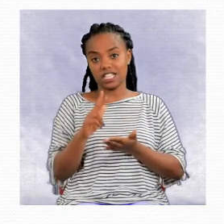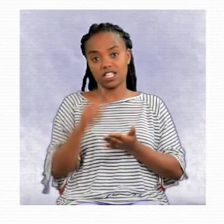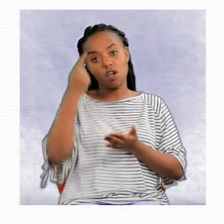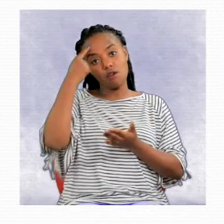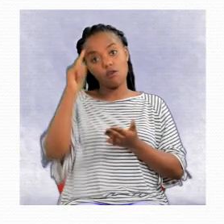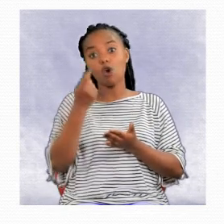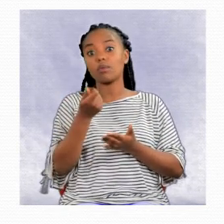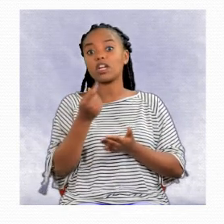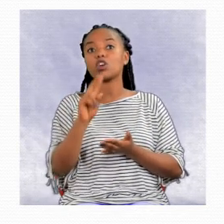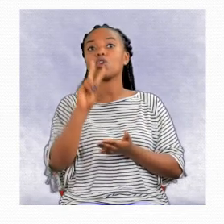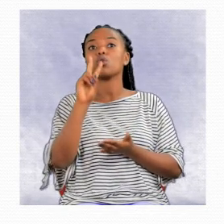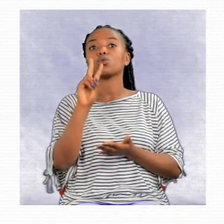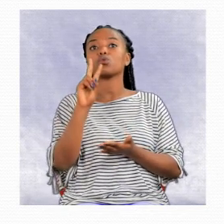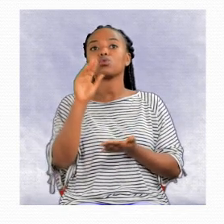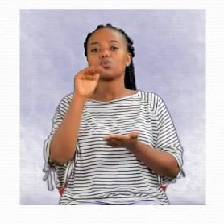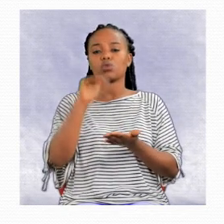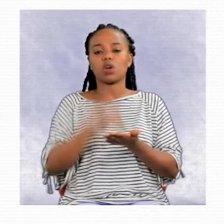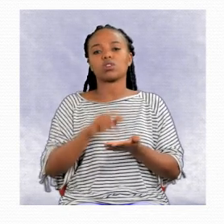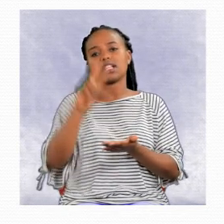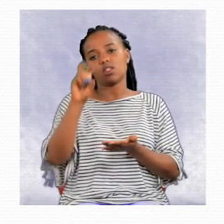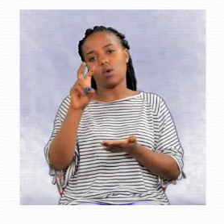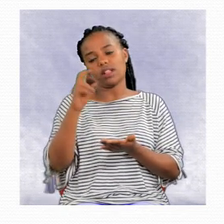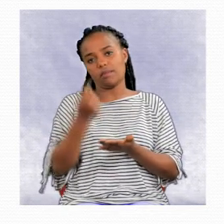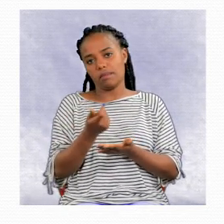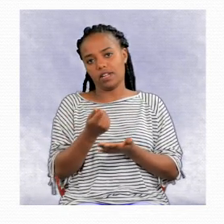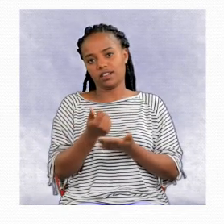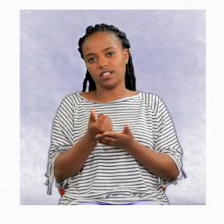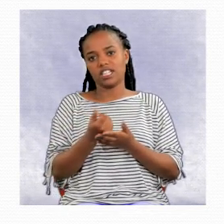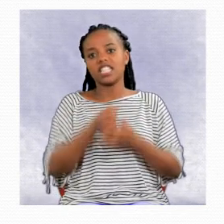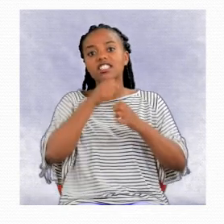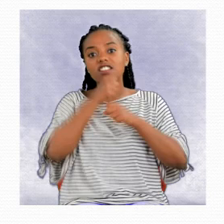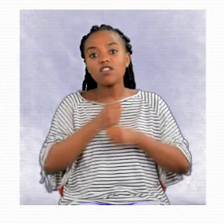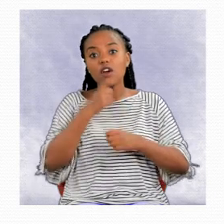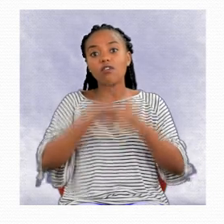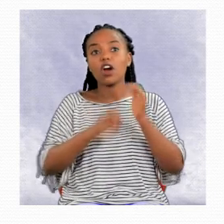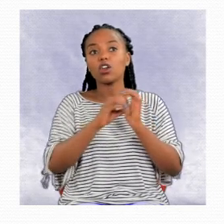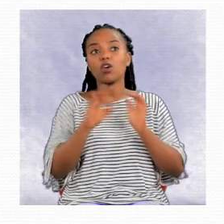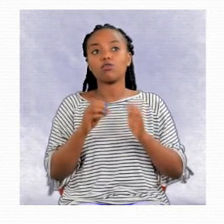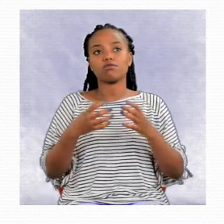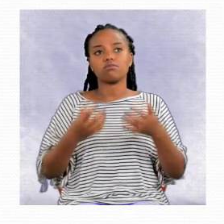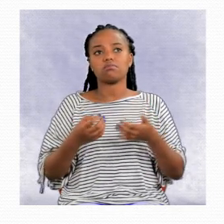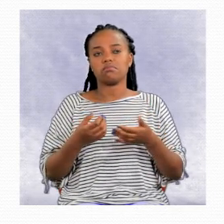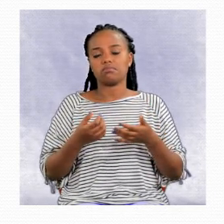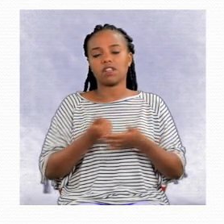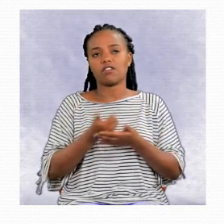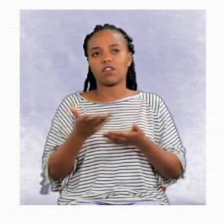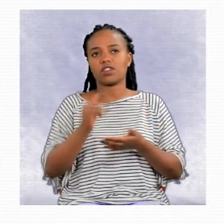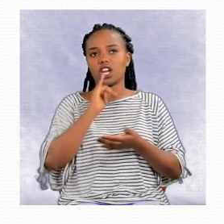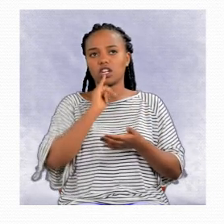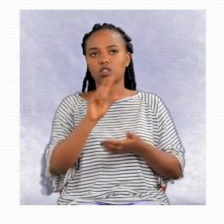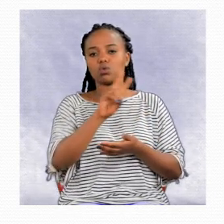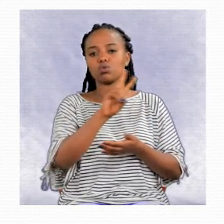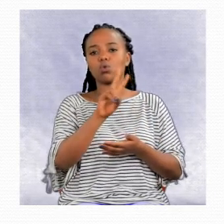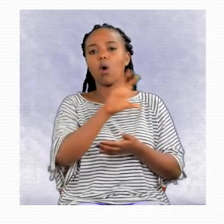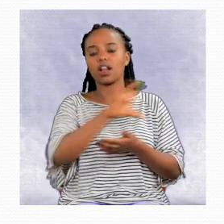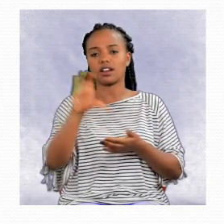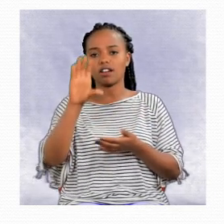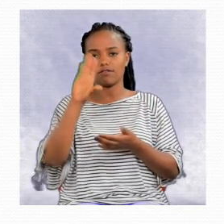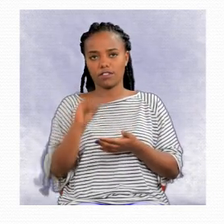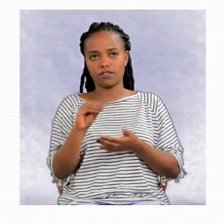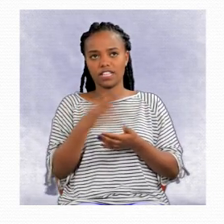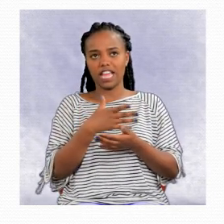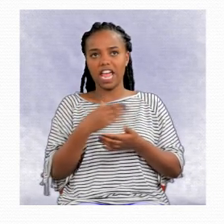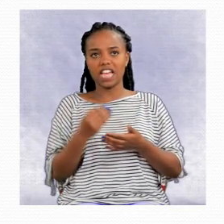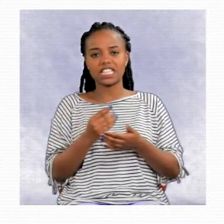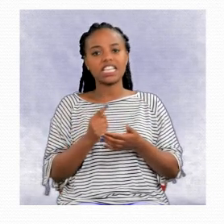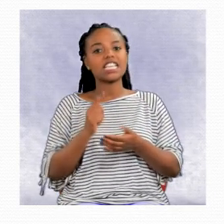September 30, 2013 for BIR 2020. The salvage value of the furniture is BIR 250 and